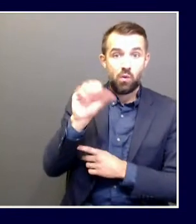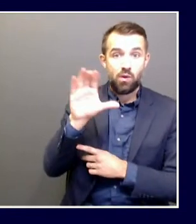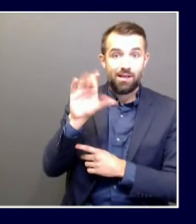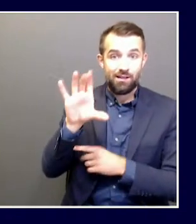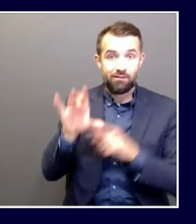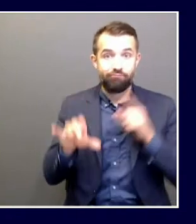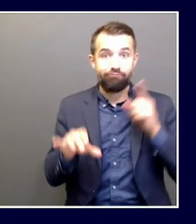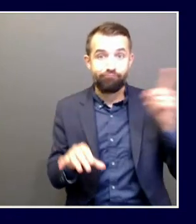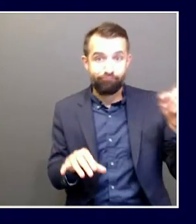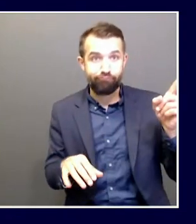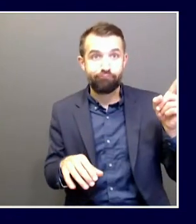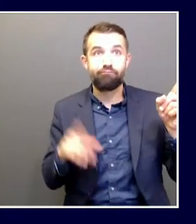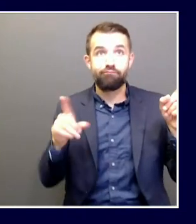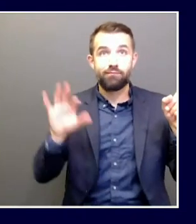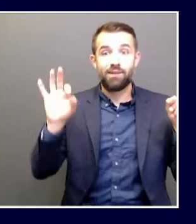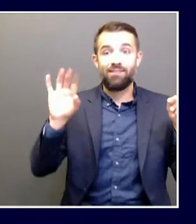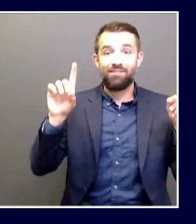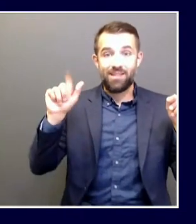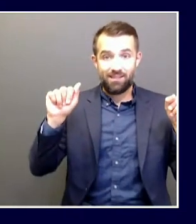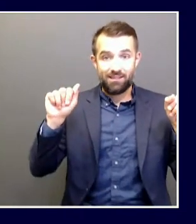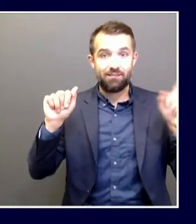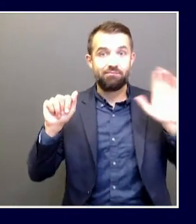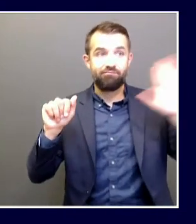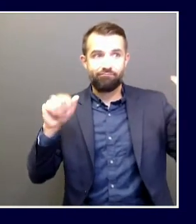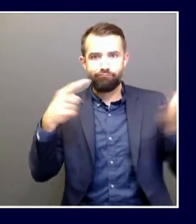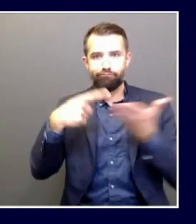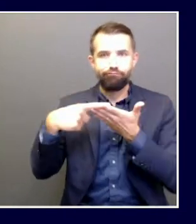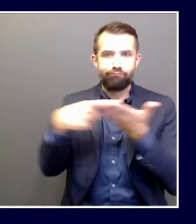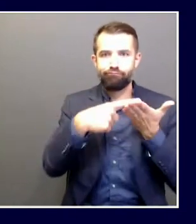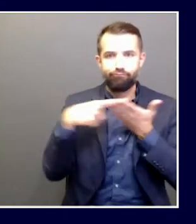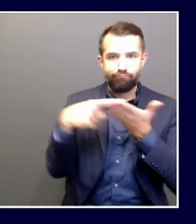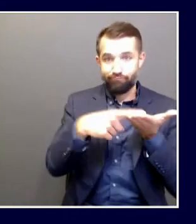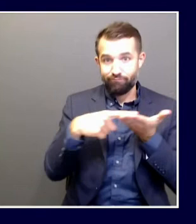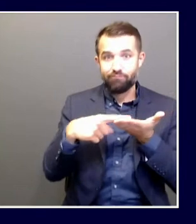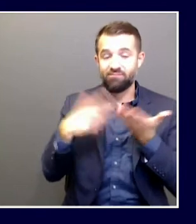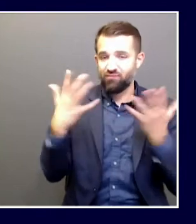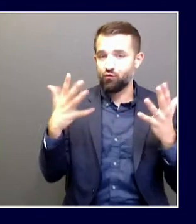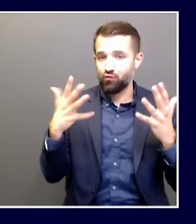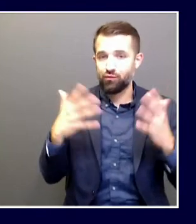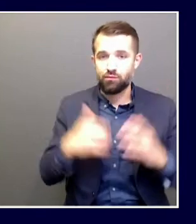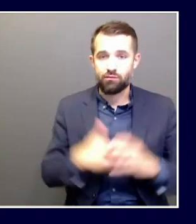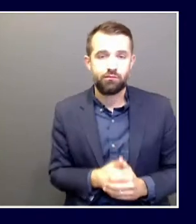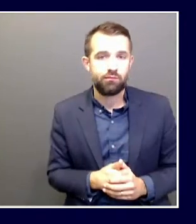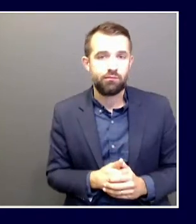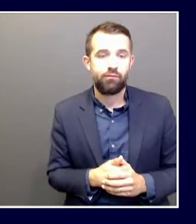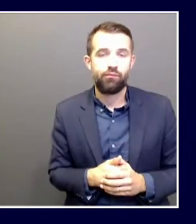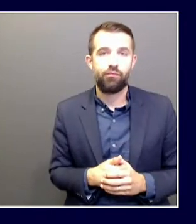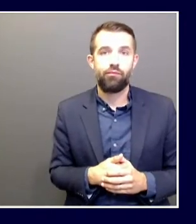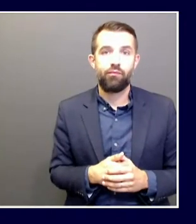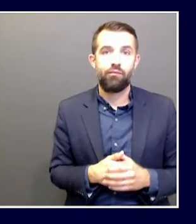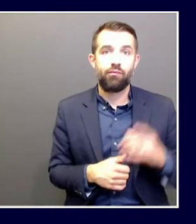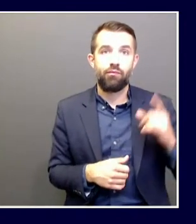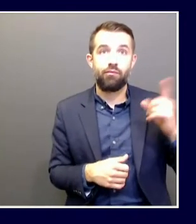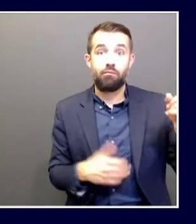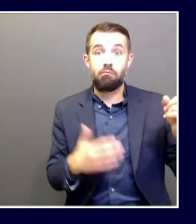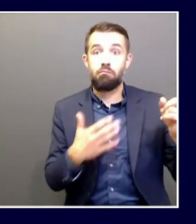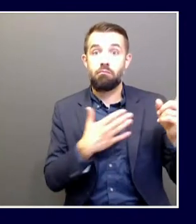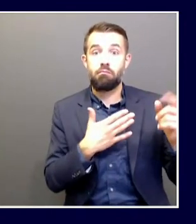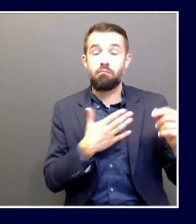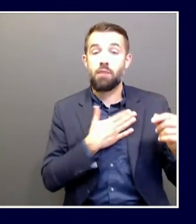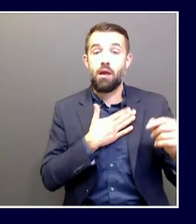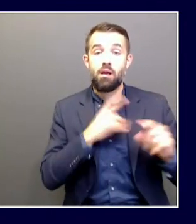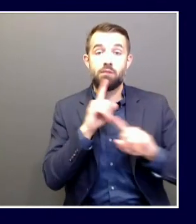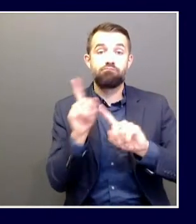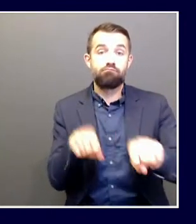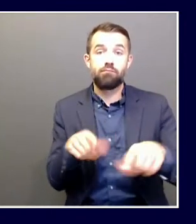want to draw a really important distinction right at the outset. I'm going to answer it from a public health perspective, not a personal